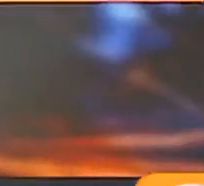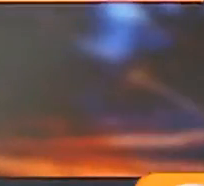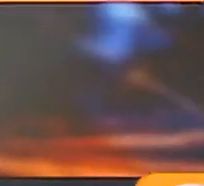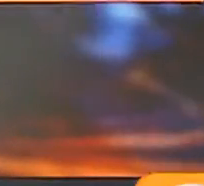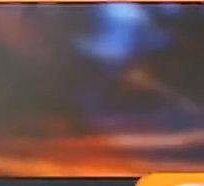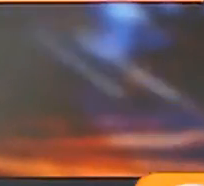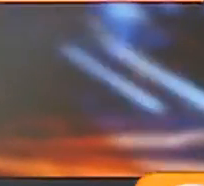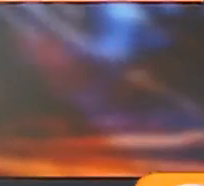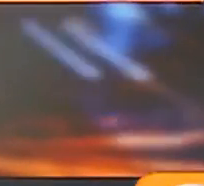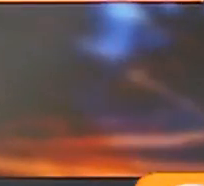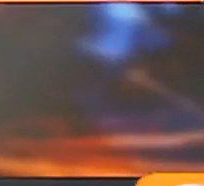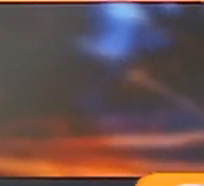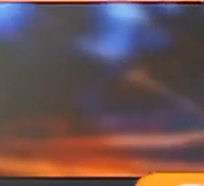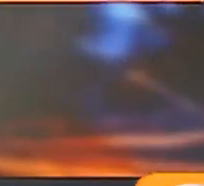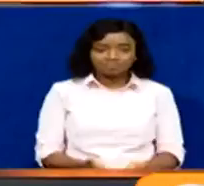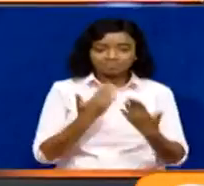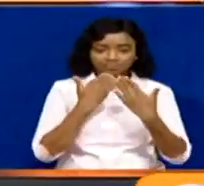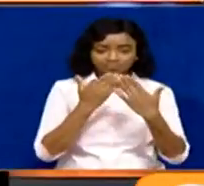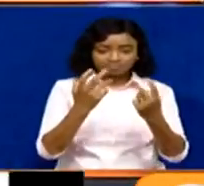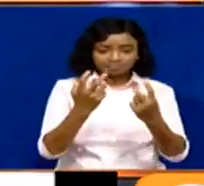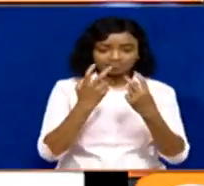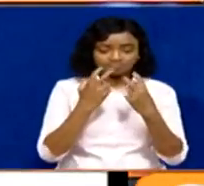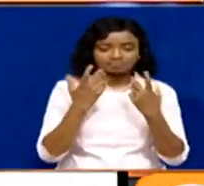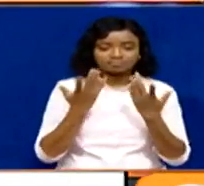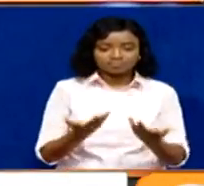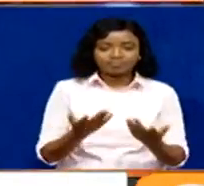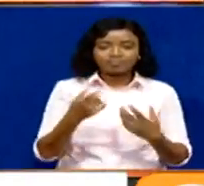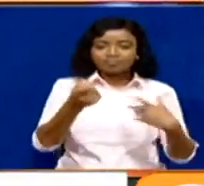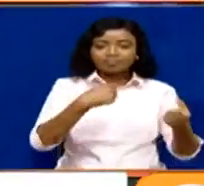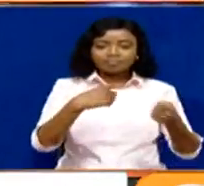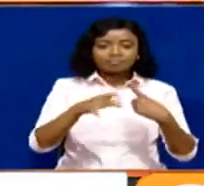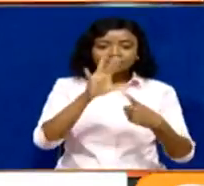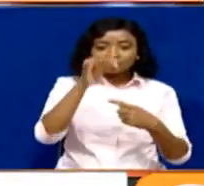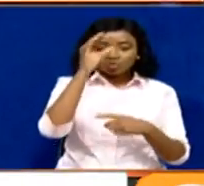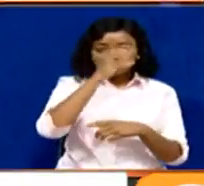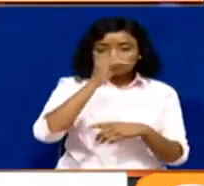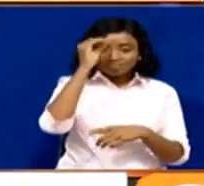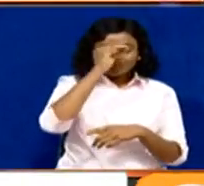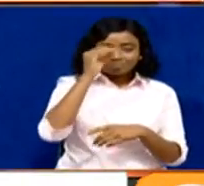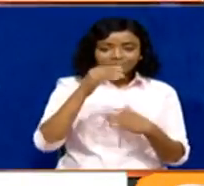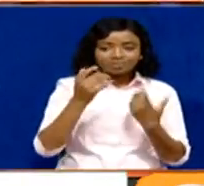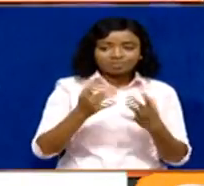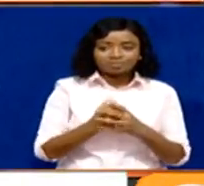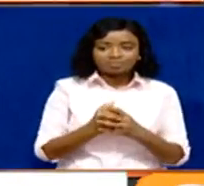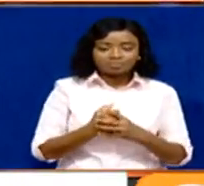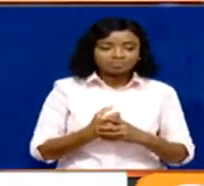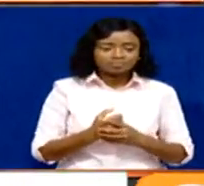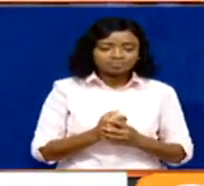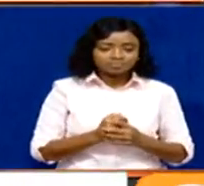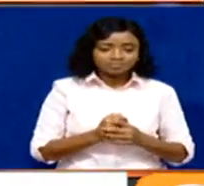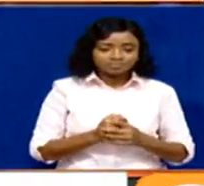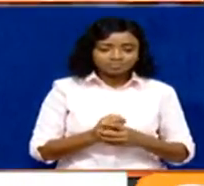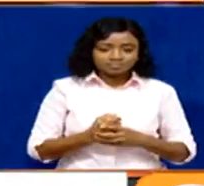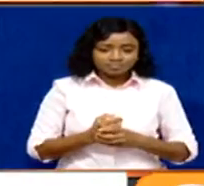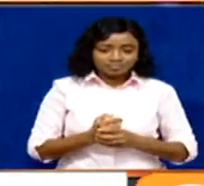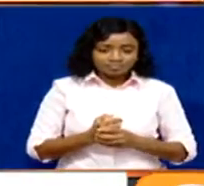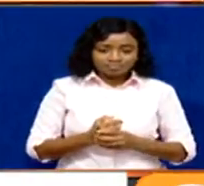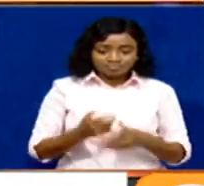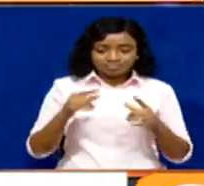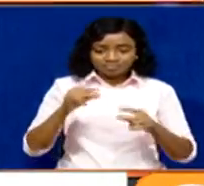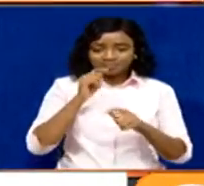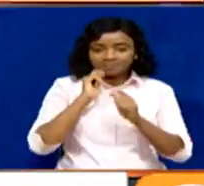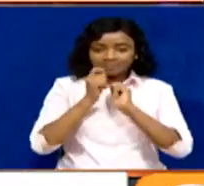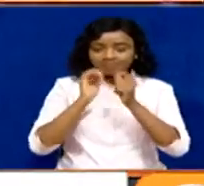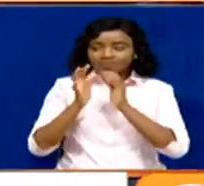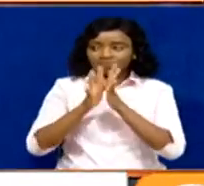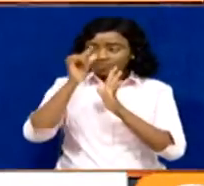All right, thank you for staying with the Monday Report. The conversation begins right now. You can send in your questions directly to Professor Kivutha Kibwana. He is the governor for